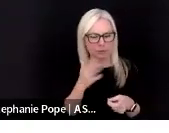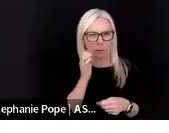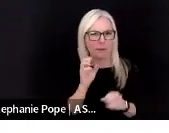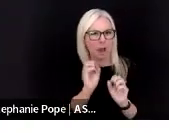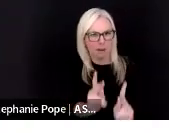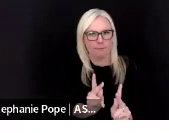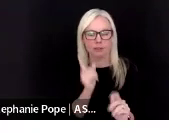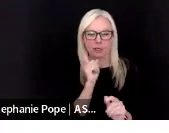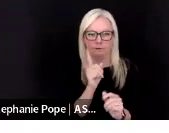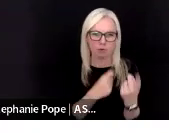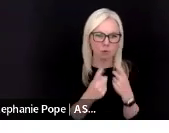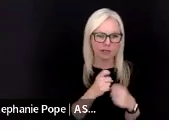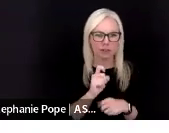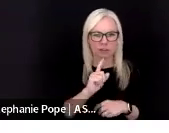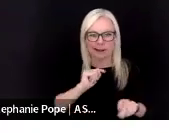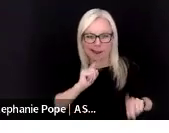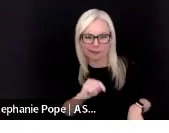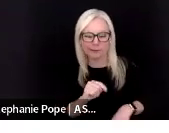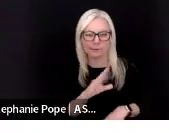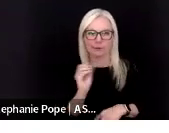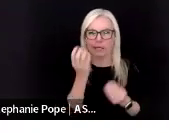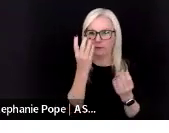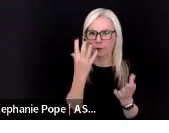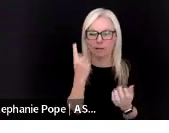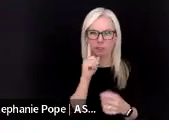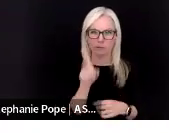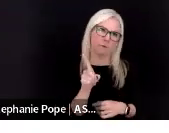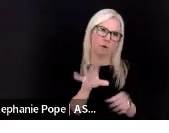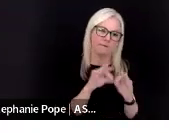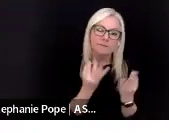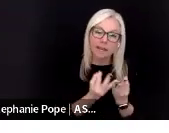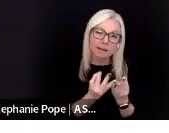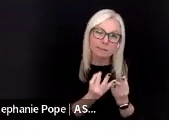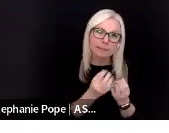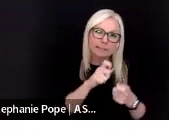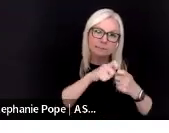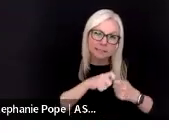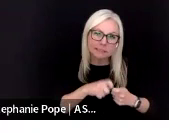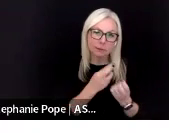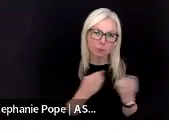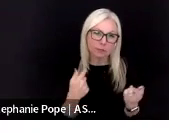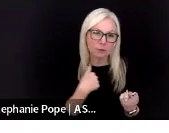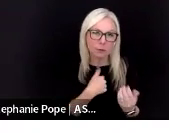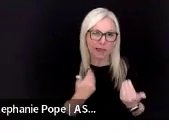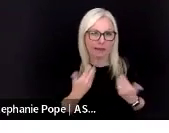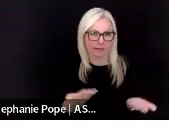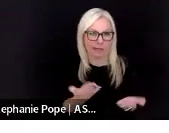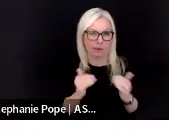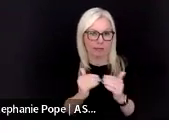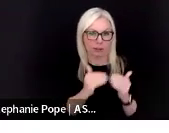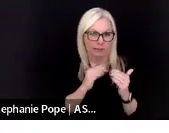opportunity for questions and answers, as well as information regarding family-specific resources that we have here at the Justice